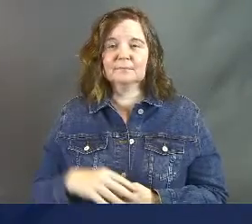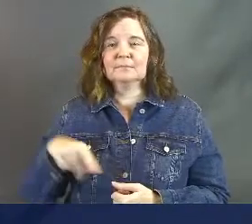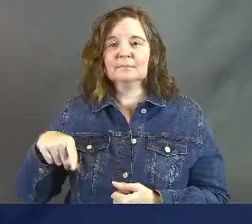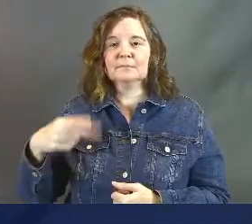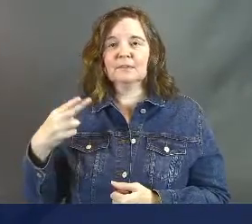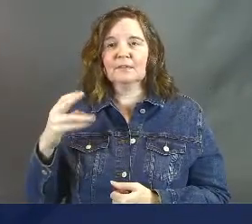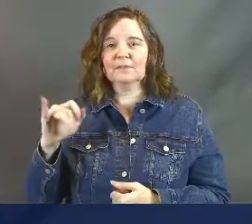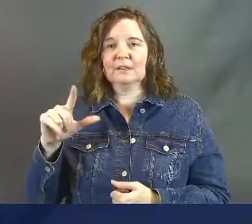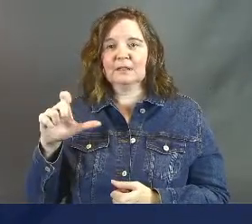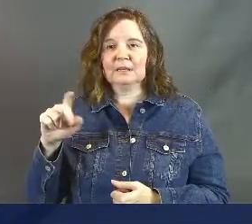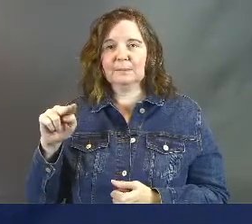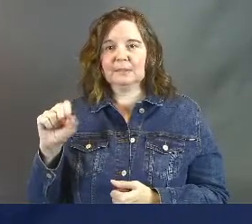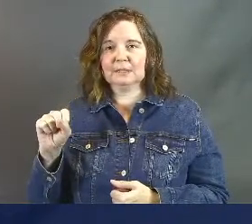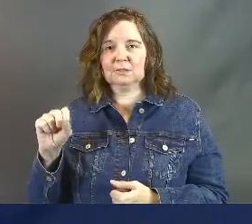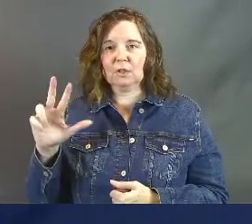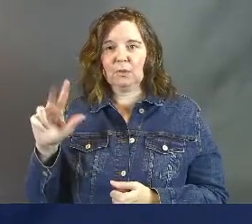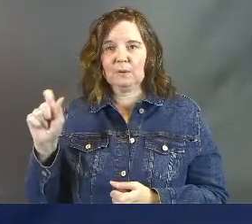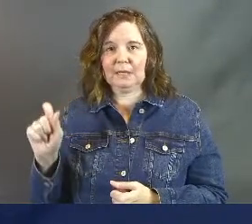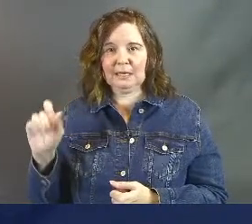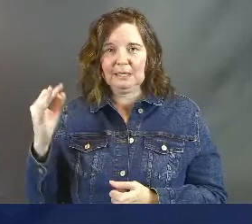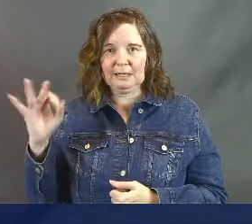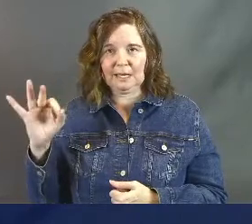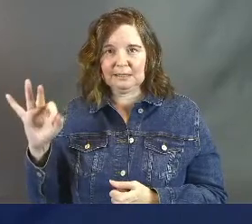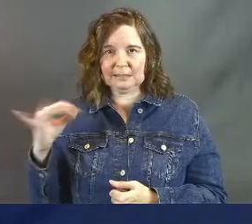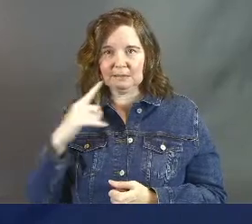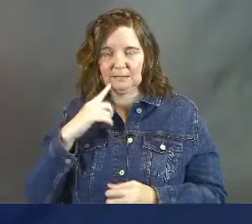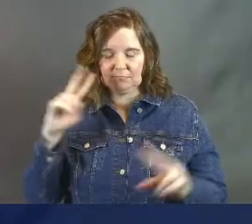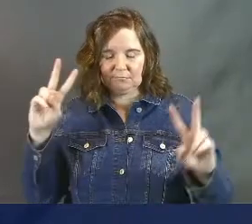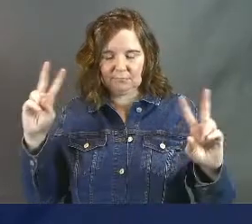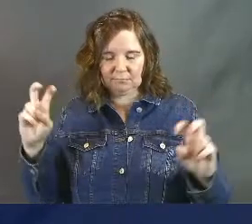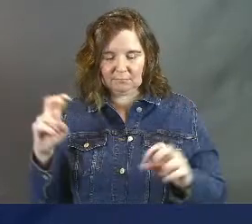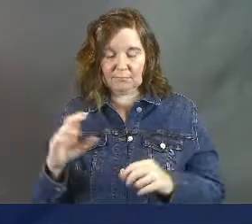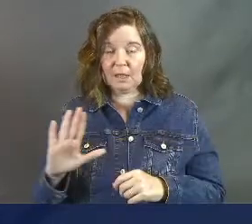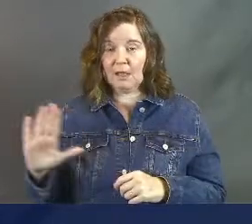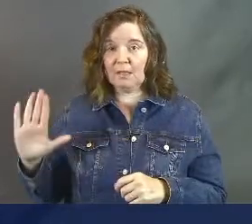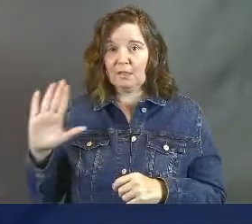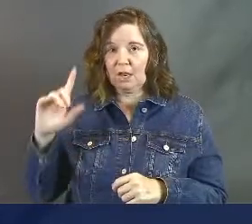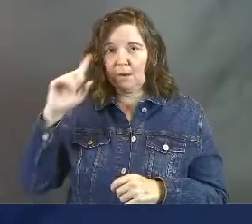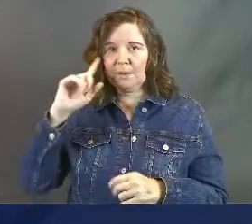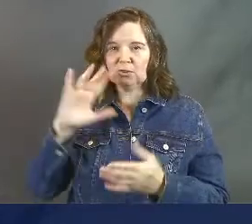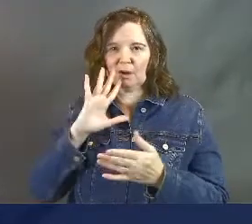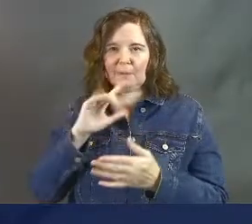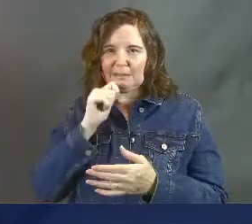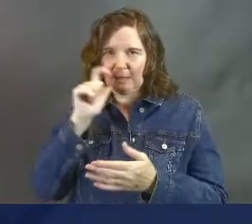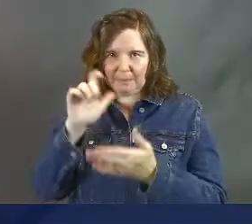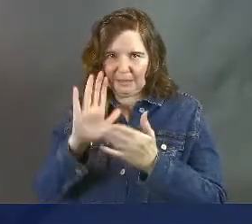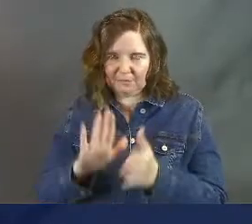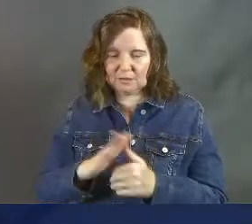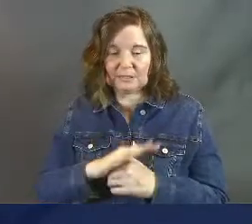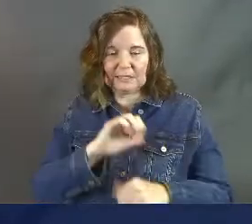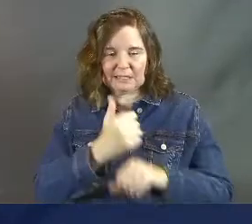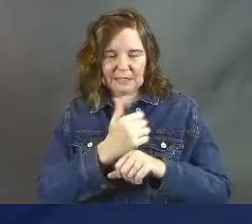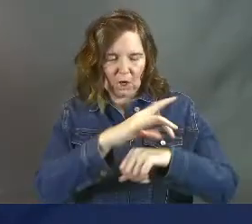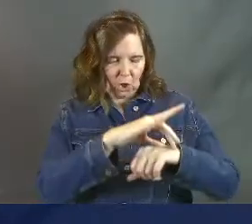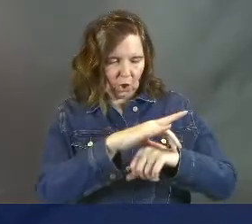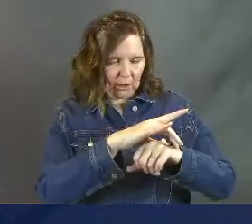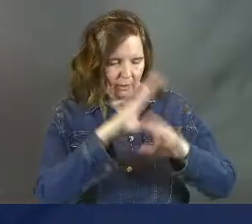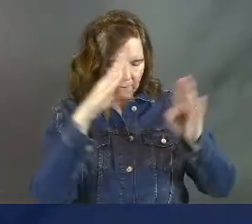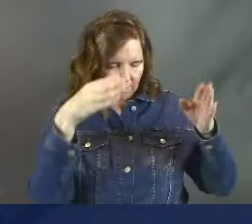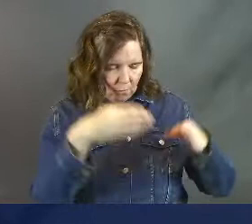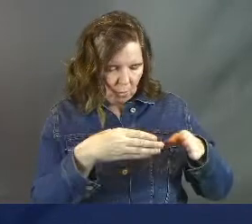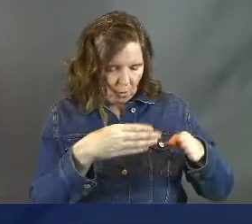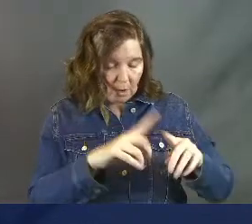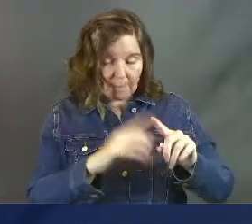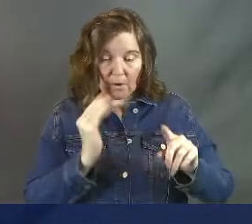Philippians 3:19b says this. Their mind, talking about unbelievers, is set on earthly things, but our